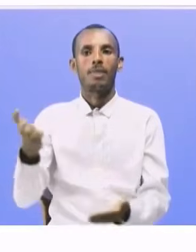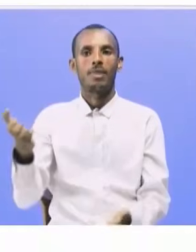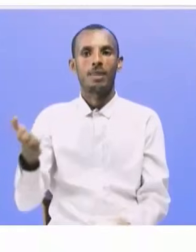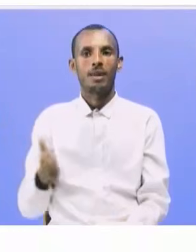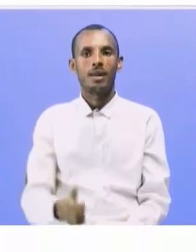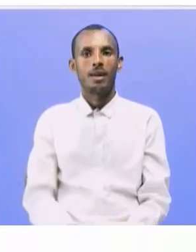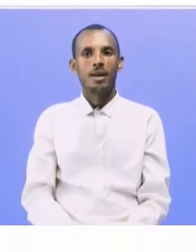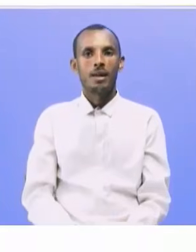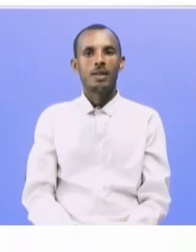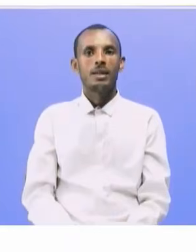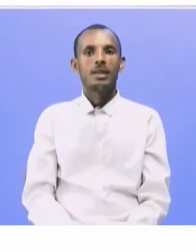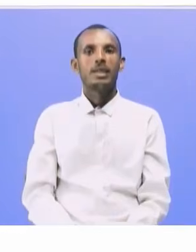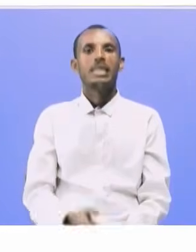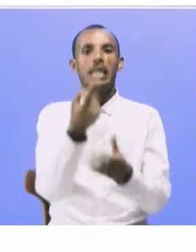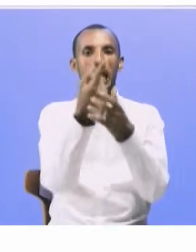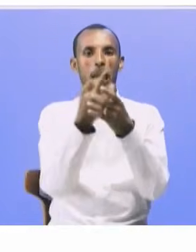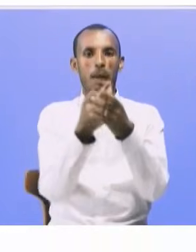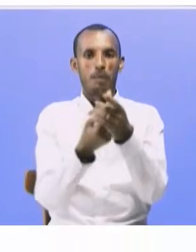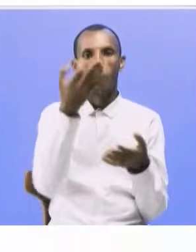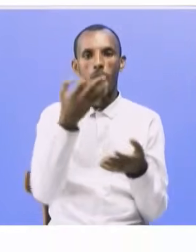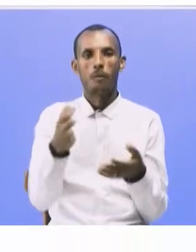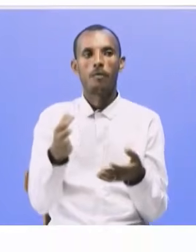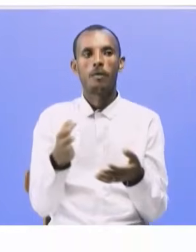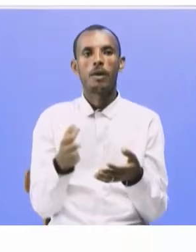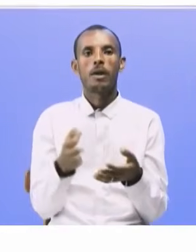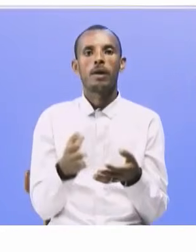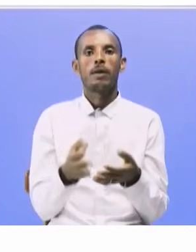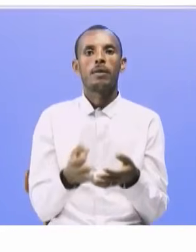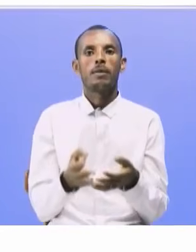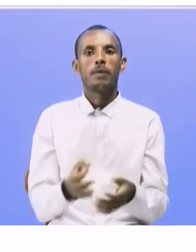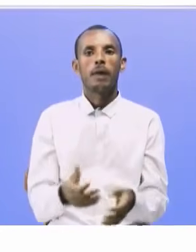the individual objects